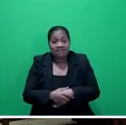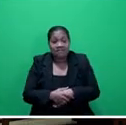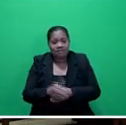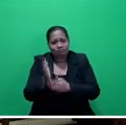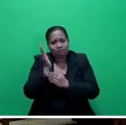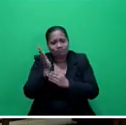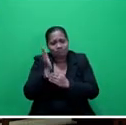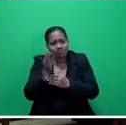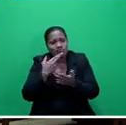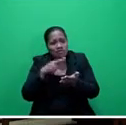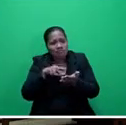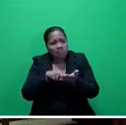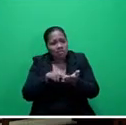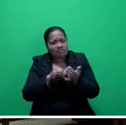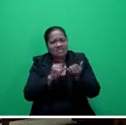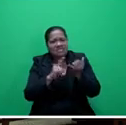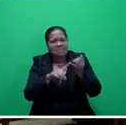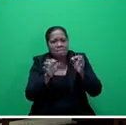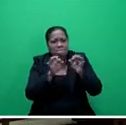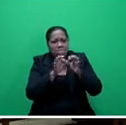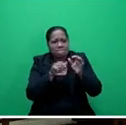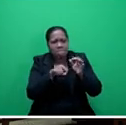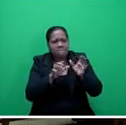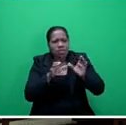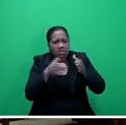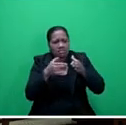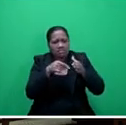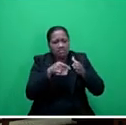Presentation of reports of committees.